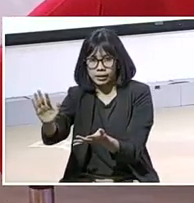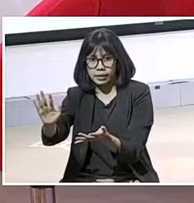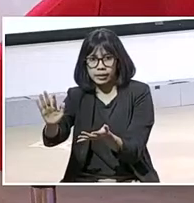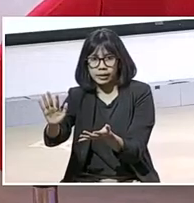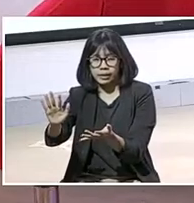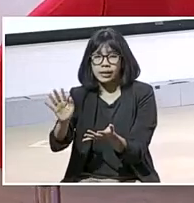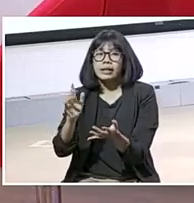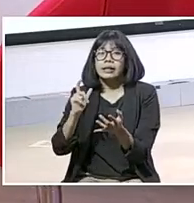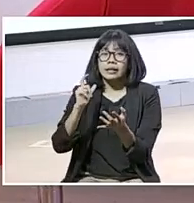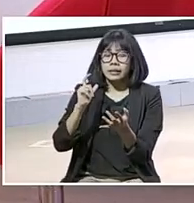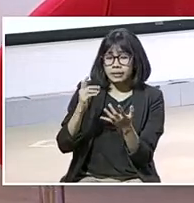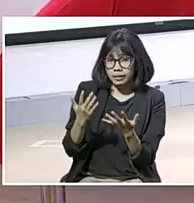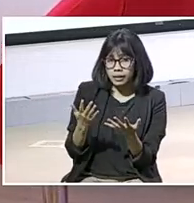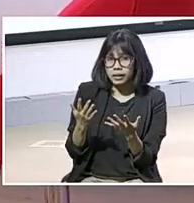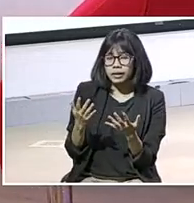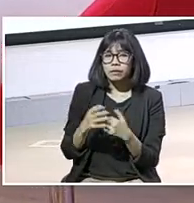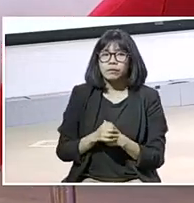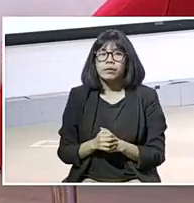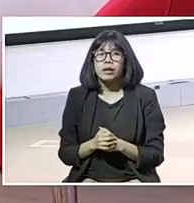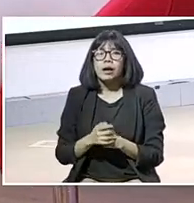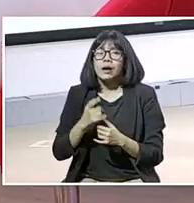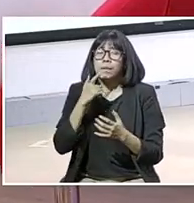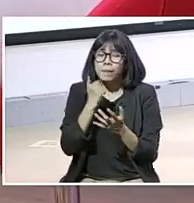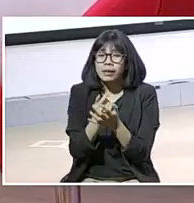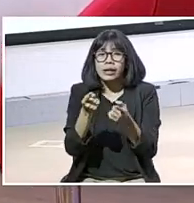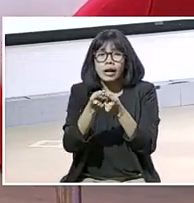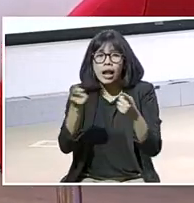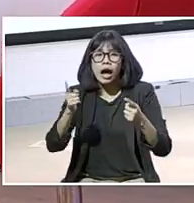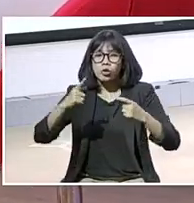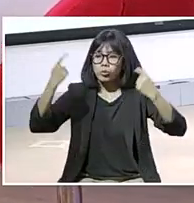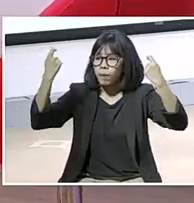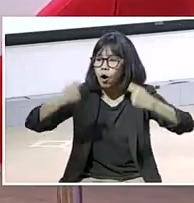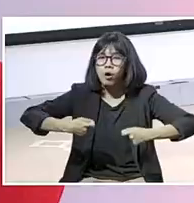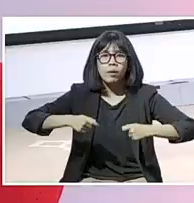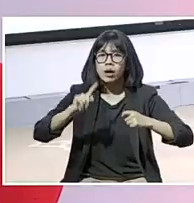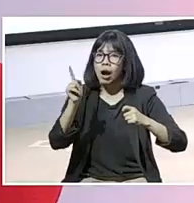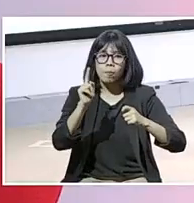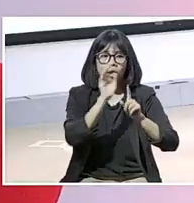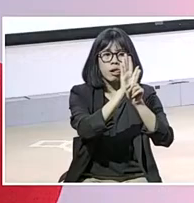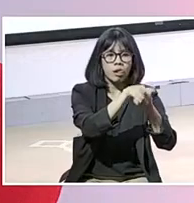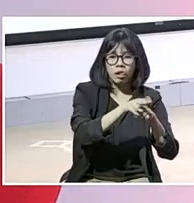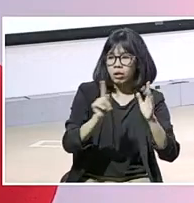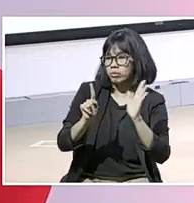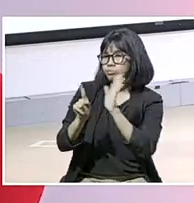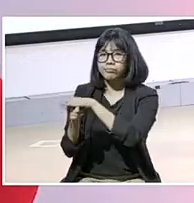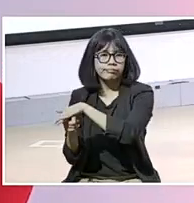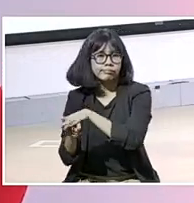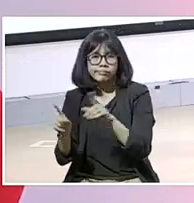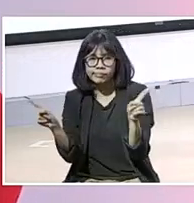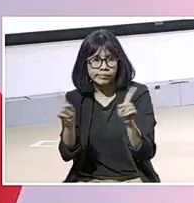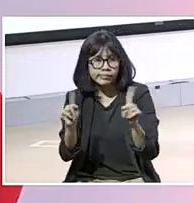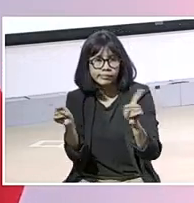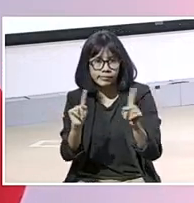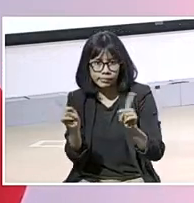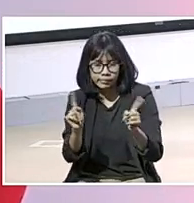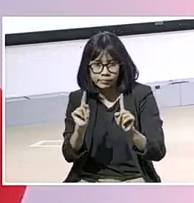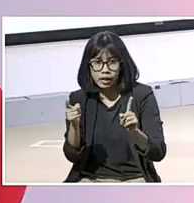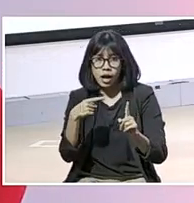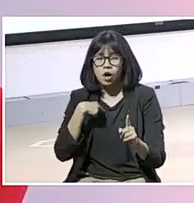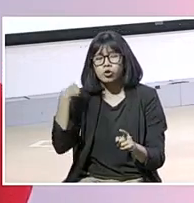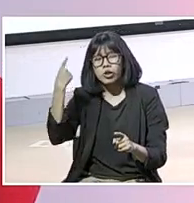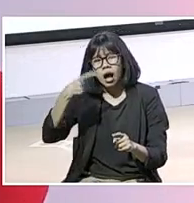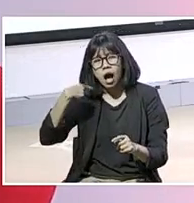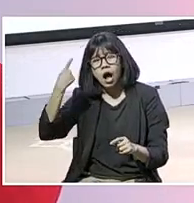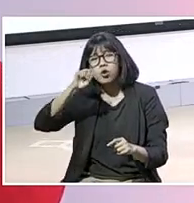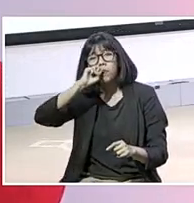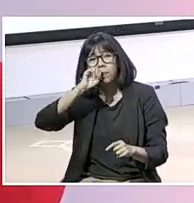are not discriminated against. Those people need to do their part. I always say that. I tell people all the time,